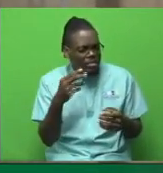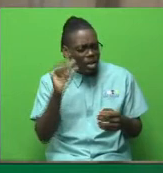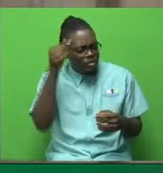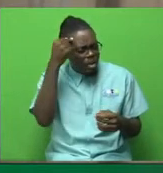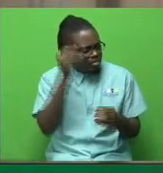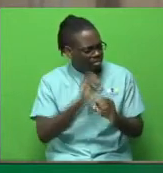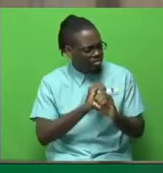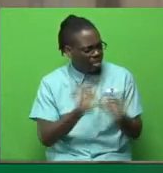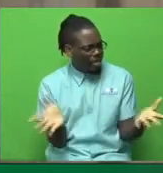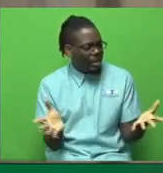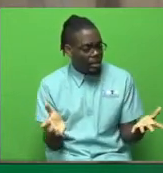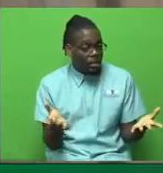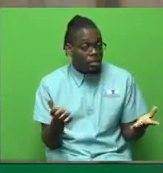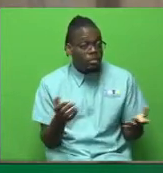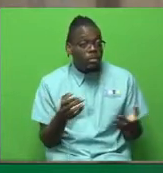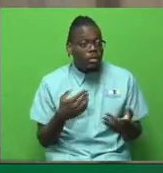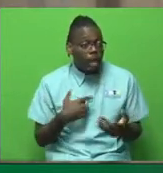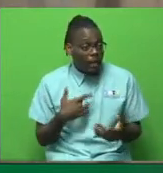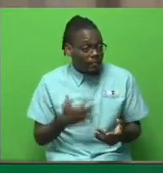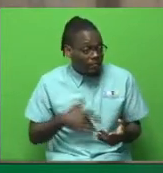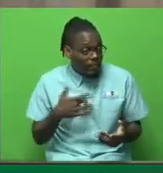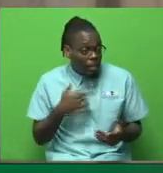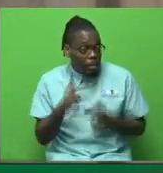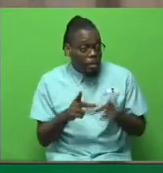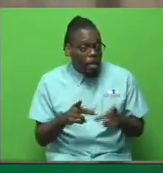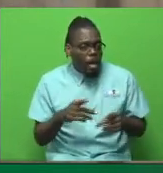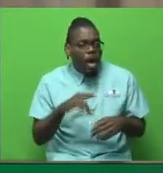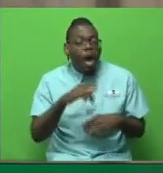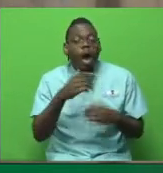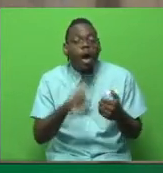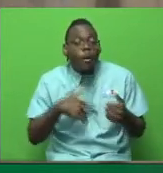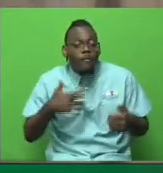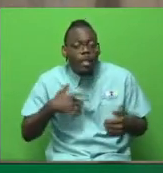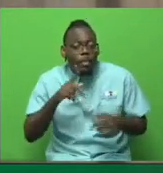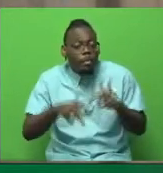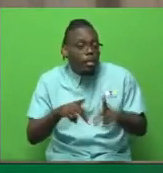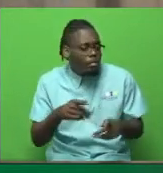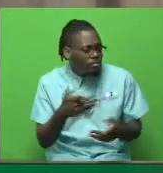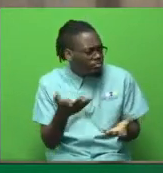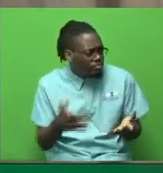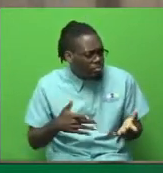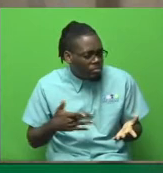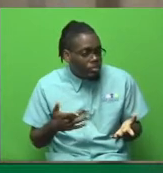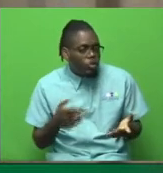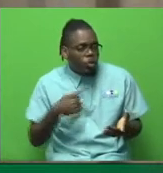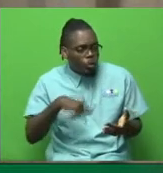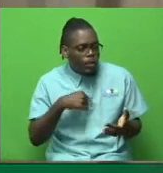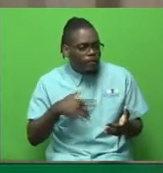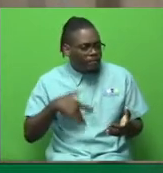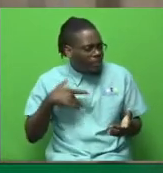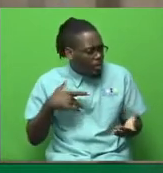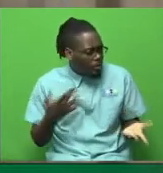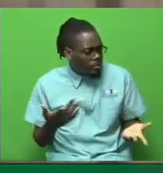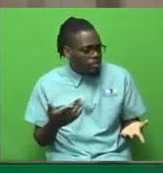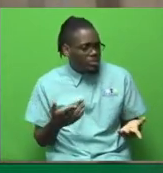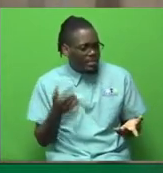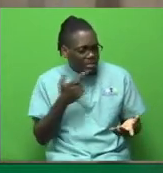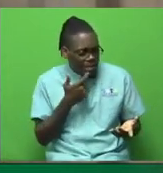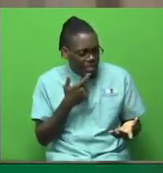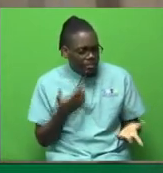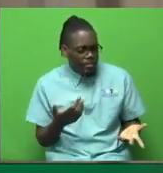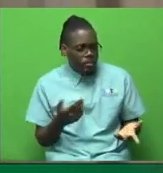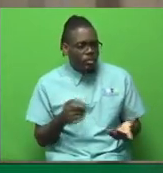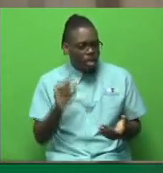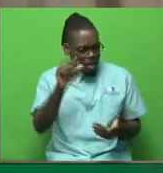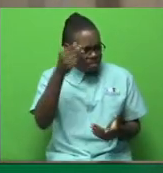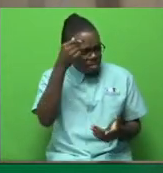to react what should be our reaction now our reaction now should be to to say good job